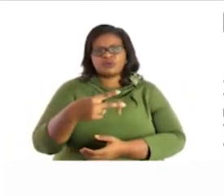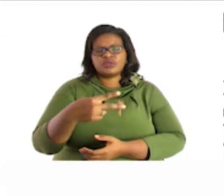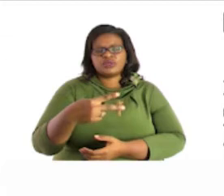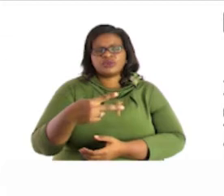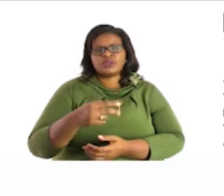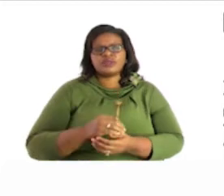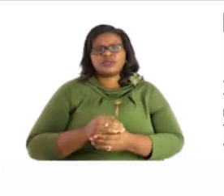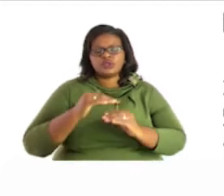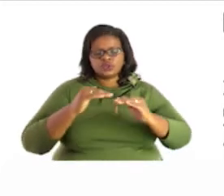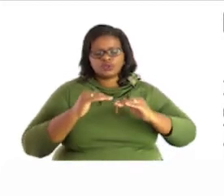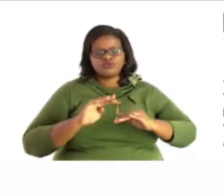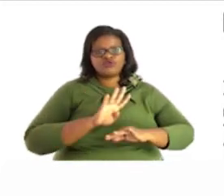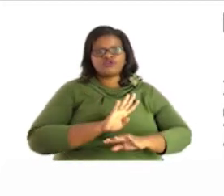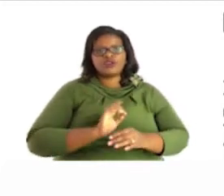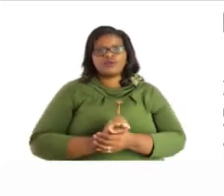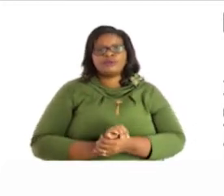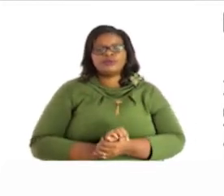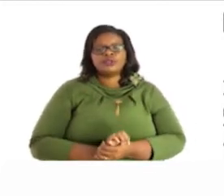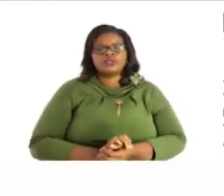Then on number 4, we are having